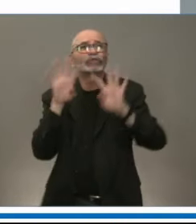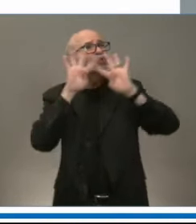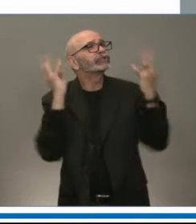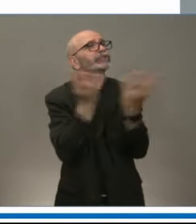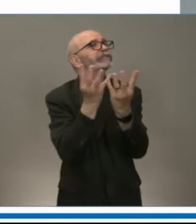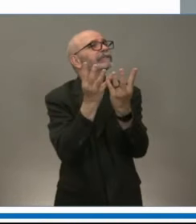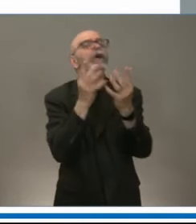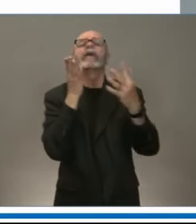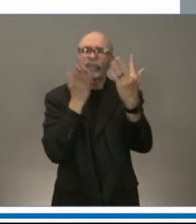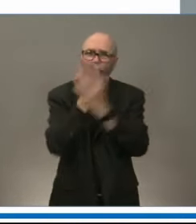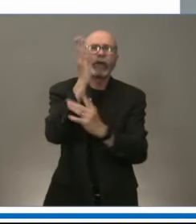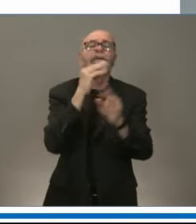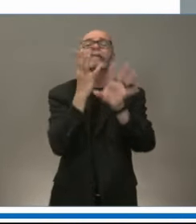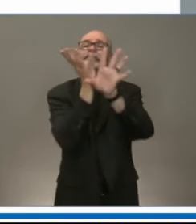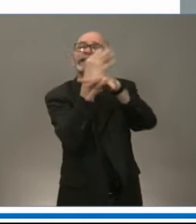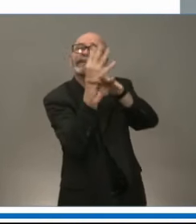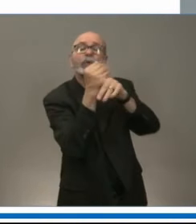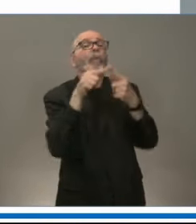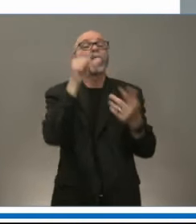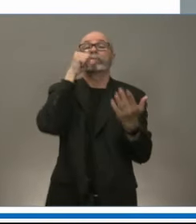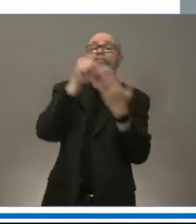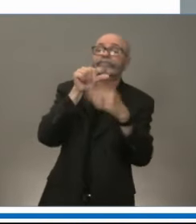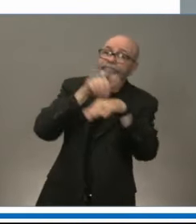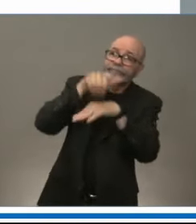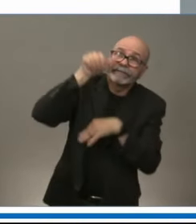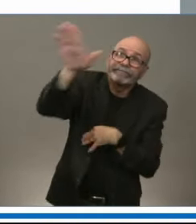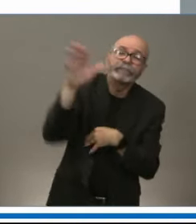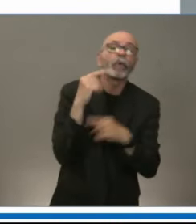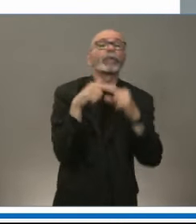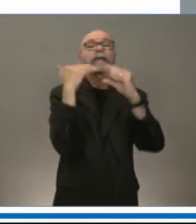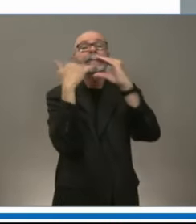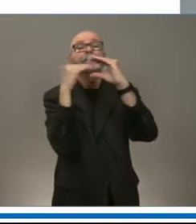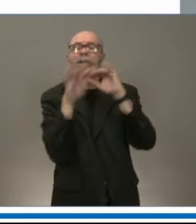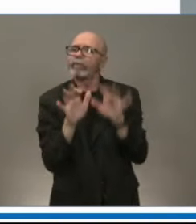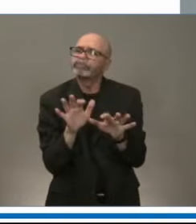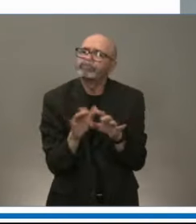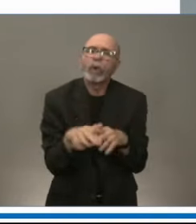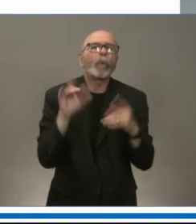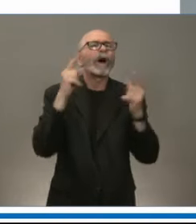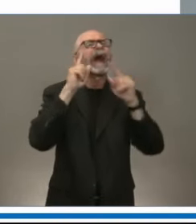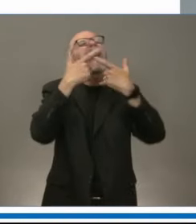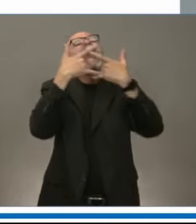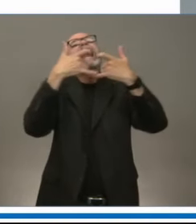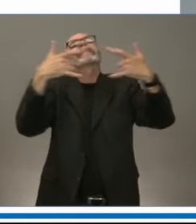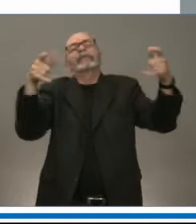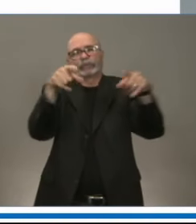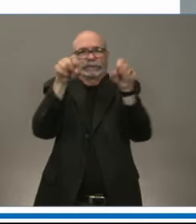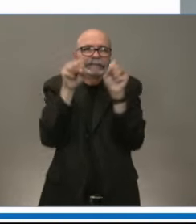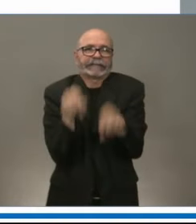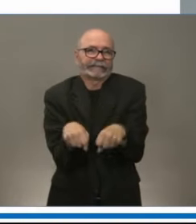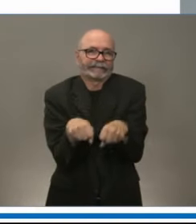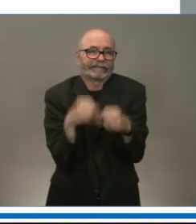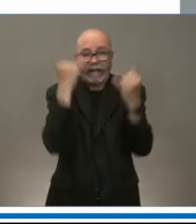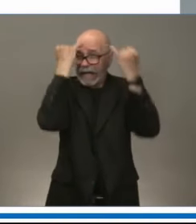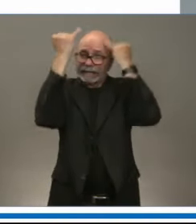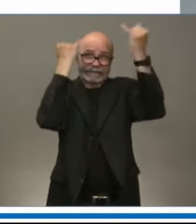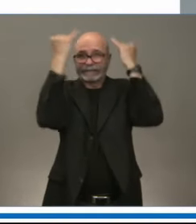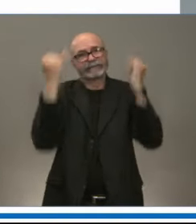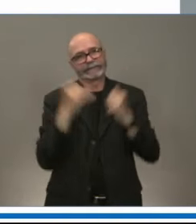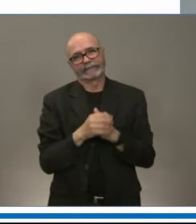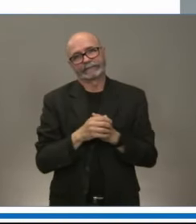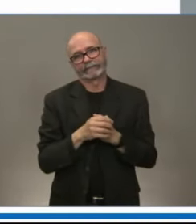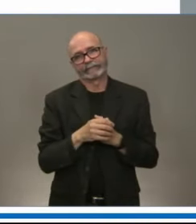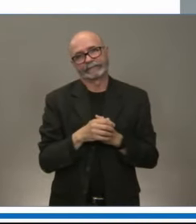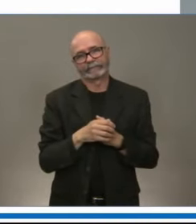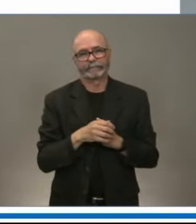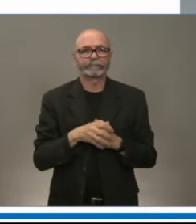creative ways, but now is not the time to be getting together, even if you think you can do that while respecting that 6-foot distance. I